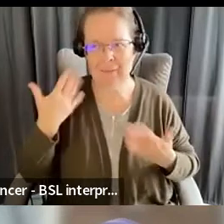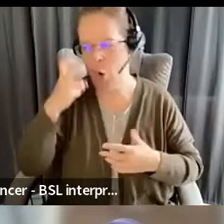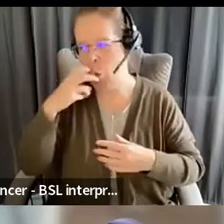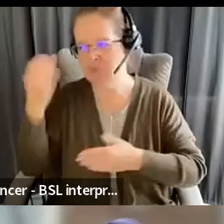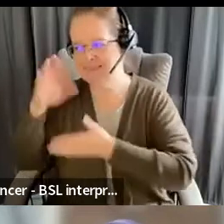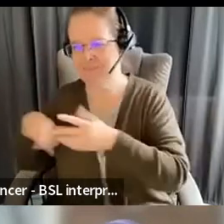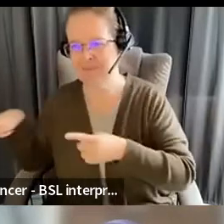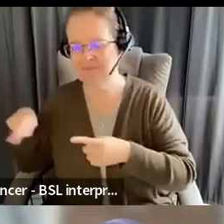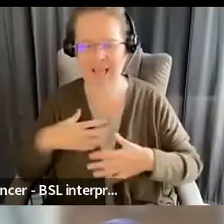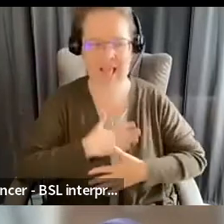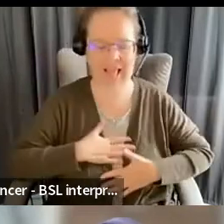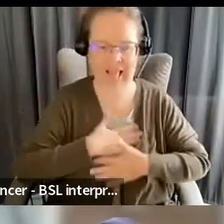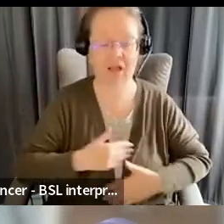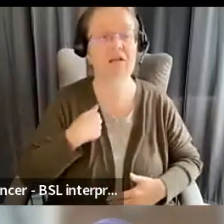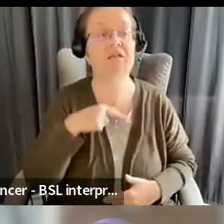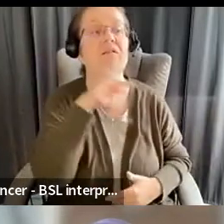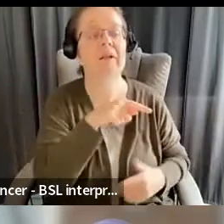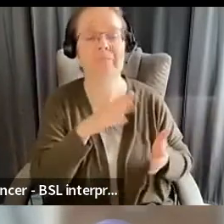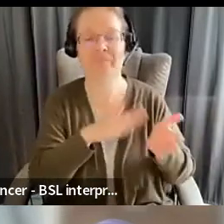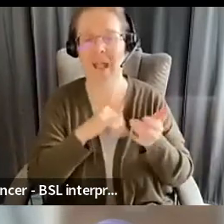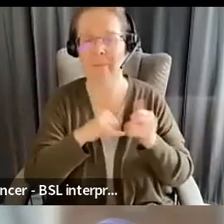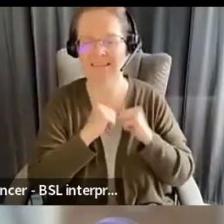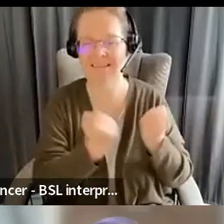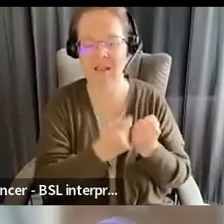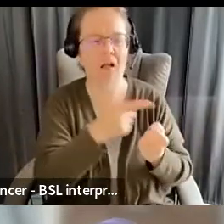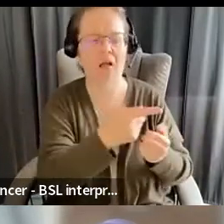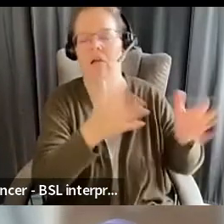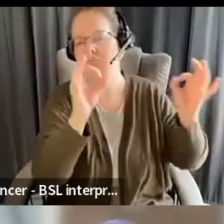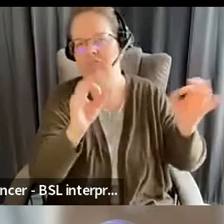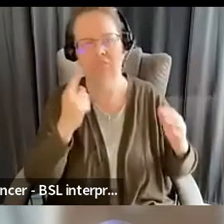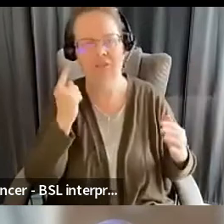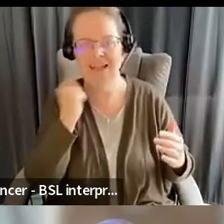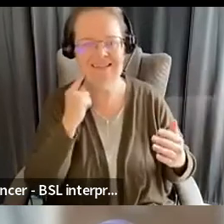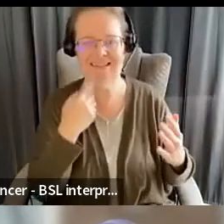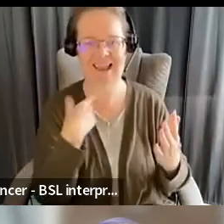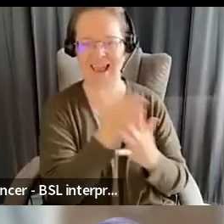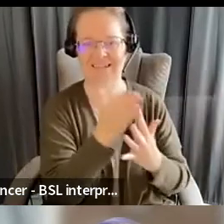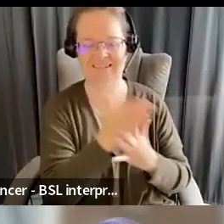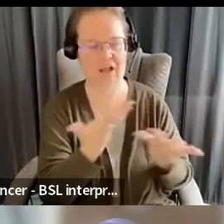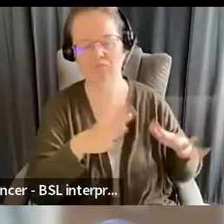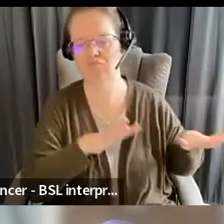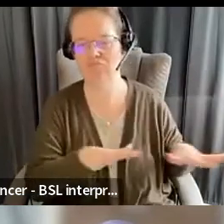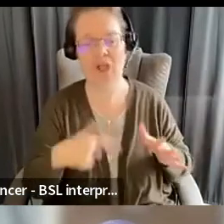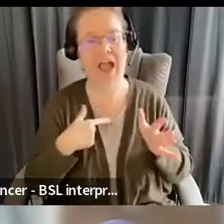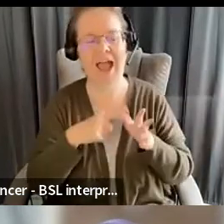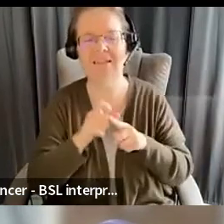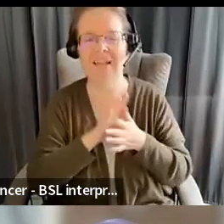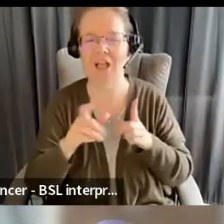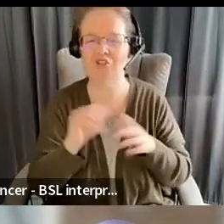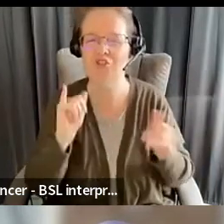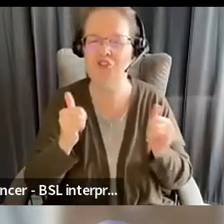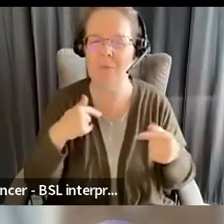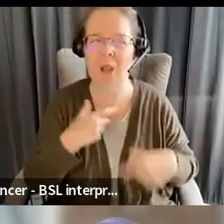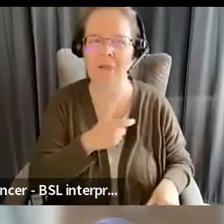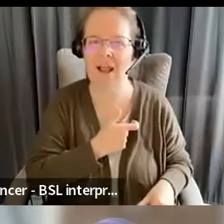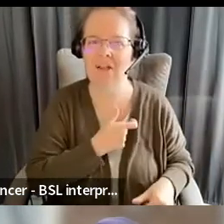my interview was done on Teams, which immediately for me was more accessible and made me feel at ease. With ADHD, sometimes I get a bit